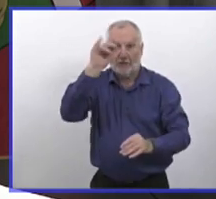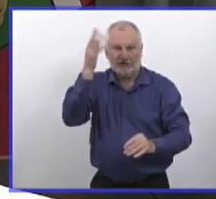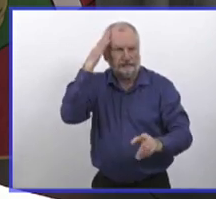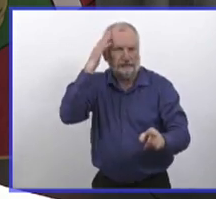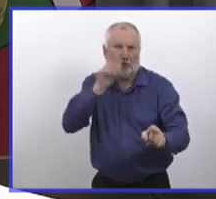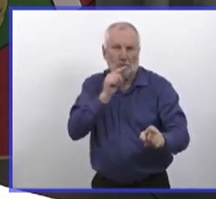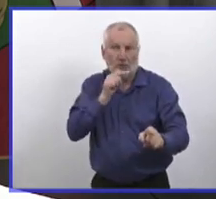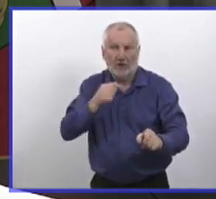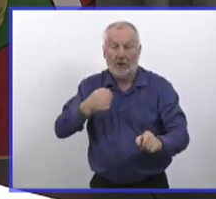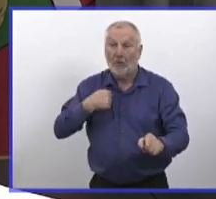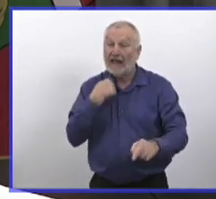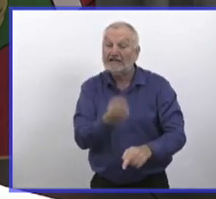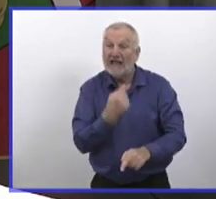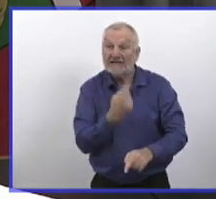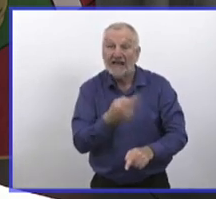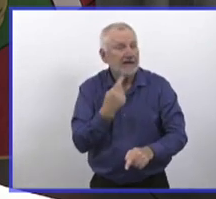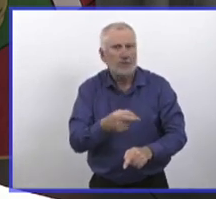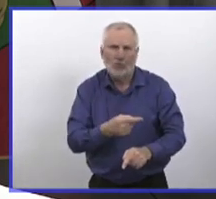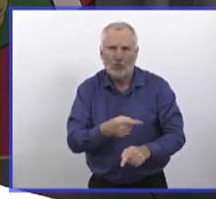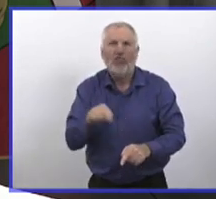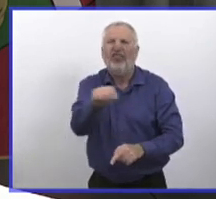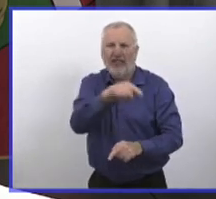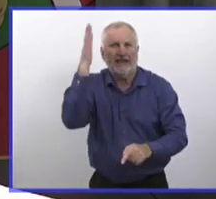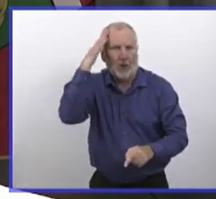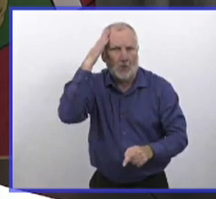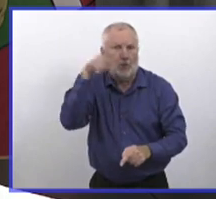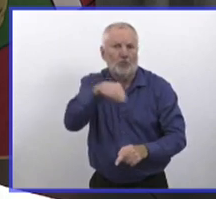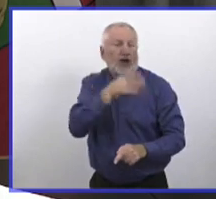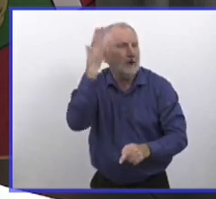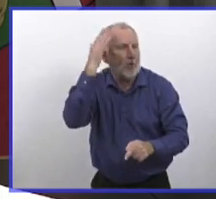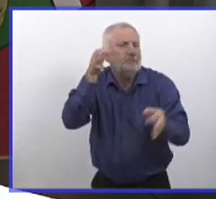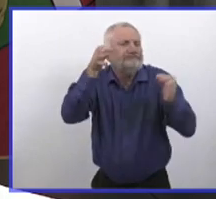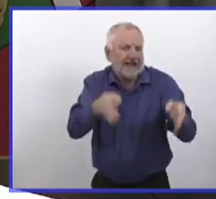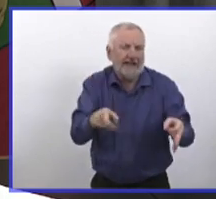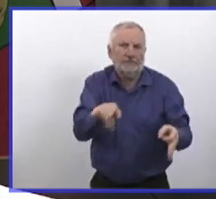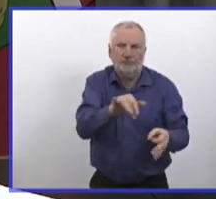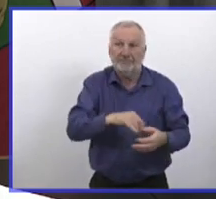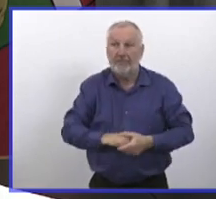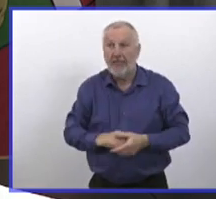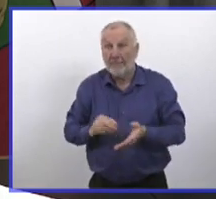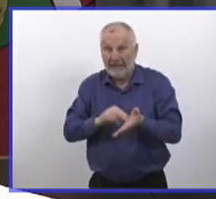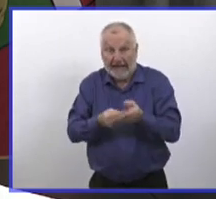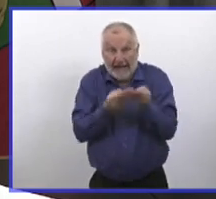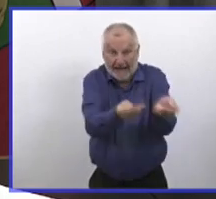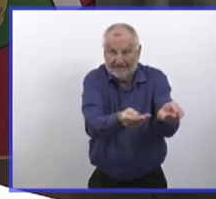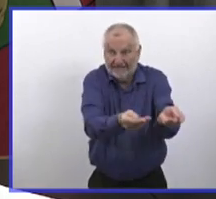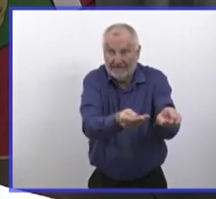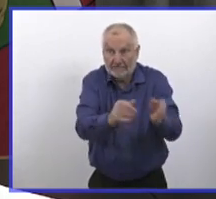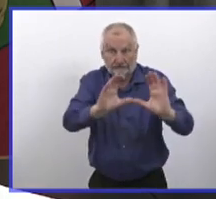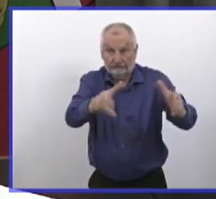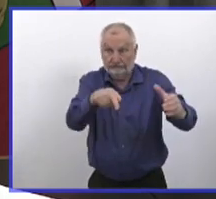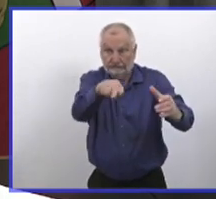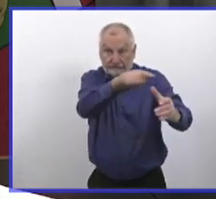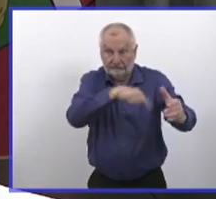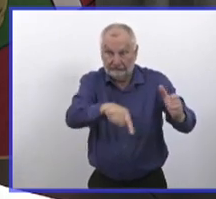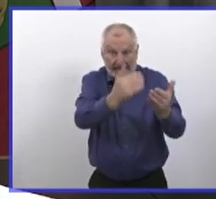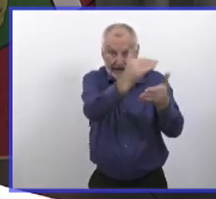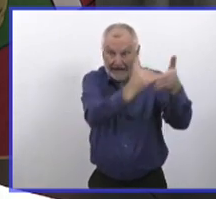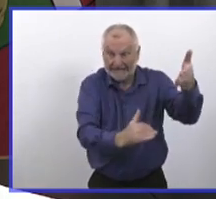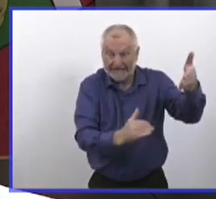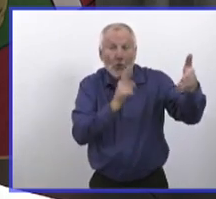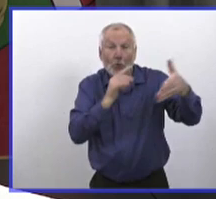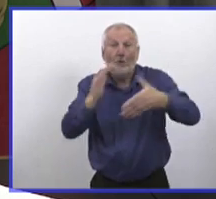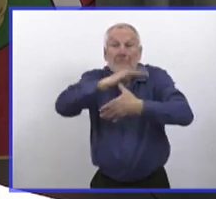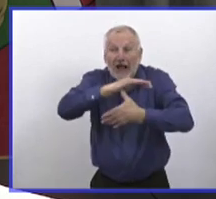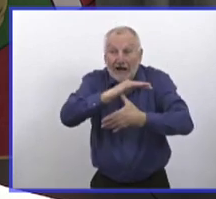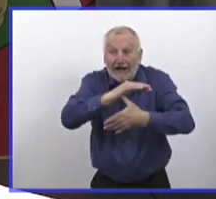that person, more than just a category of health condition. So the benefit is certainly that they can tailor this to really